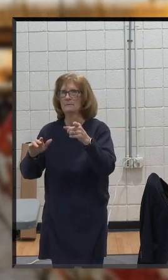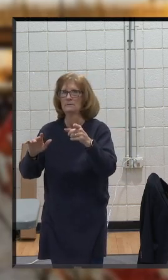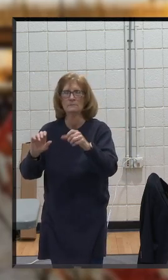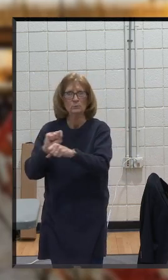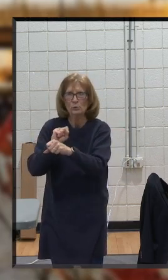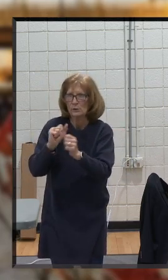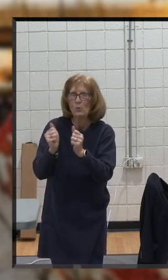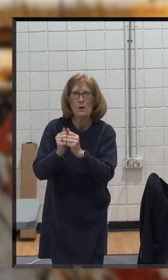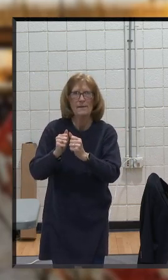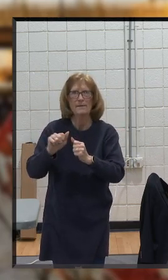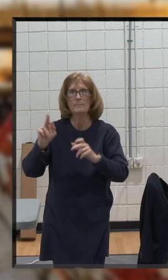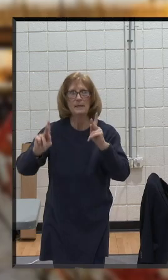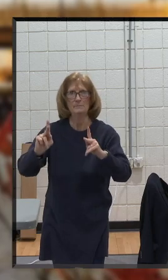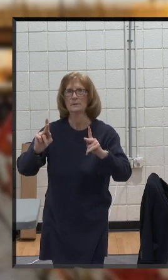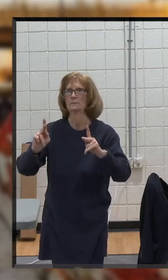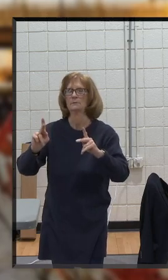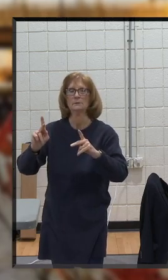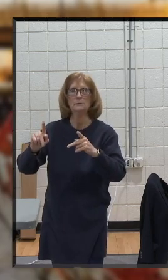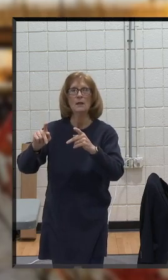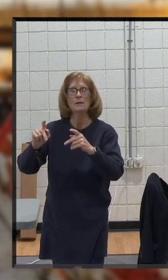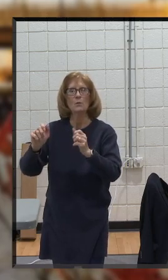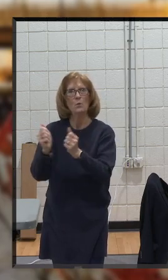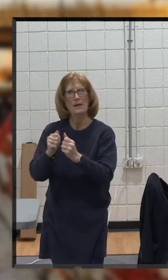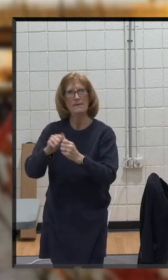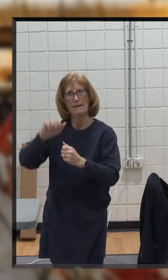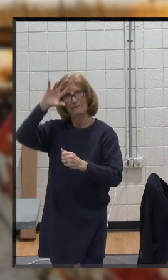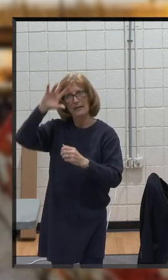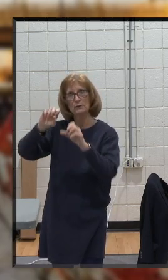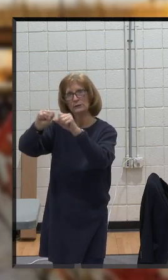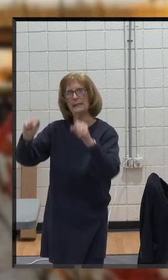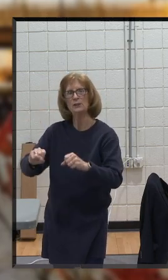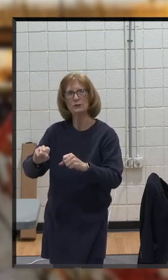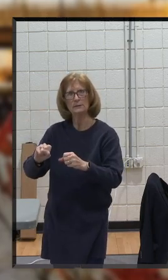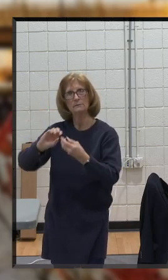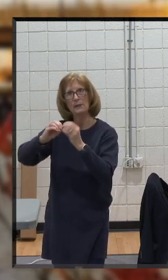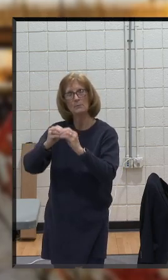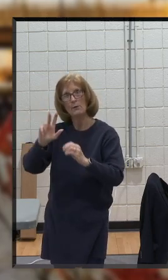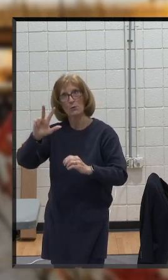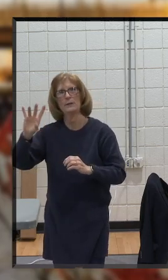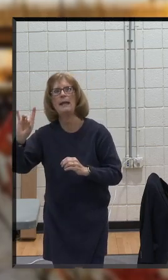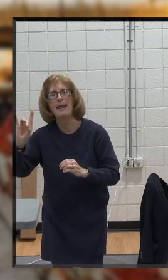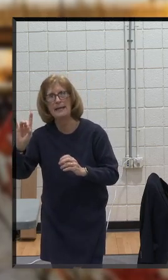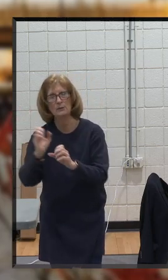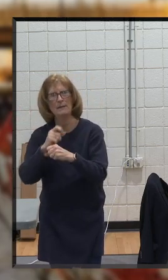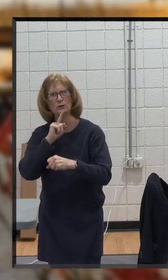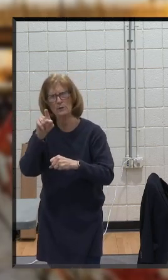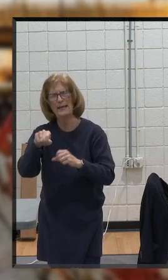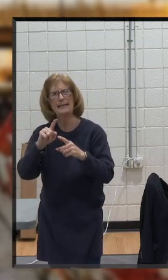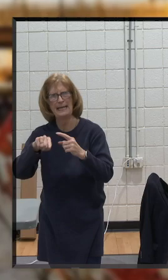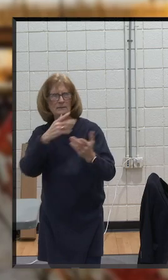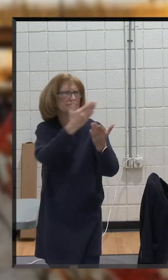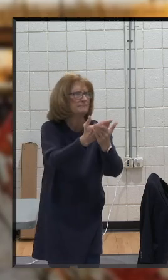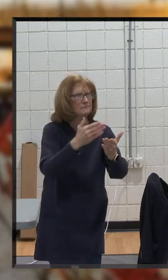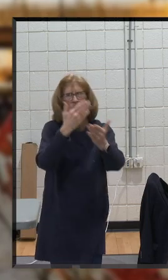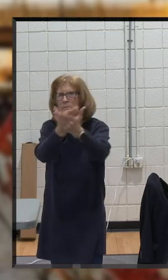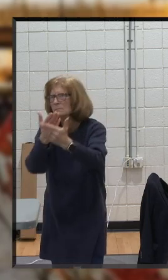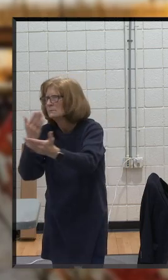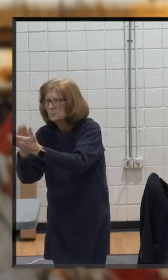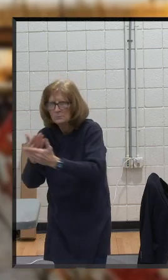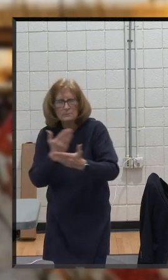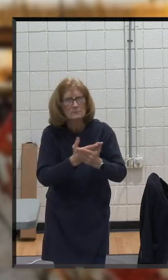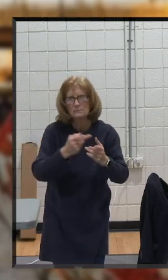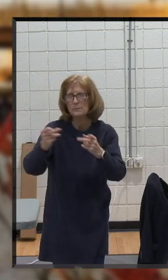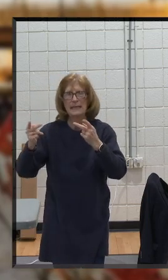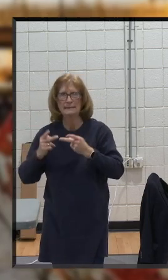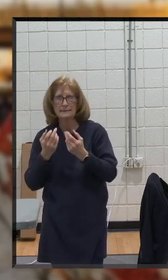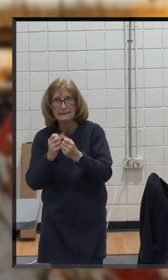closely with our folks at Fire Station 38, making sure that they can continue to service the north side and